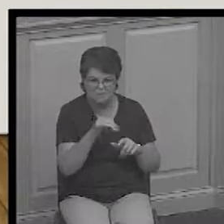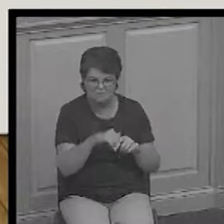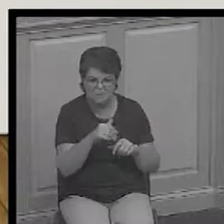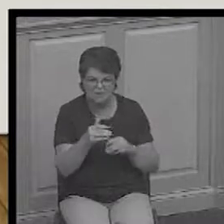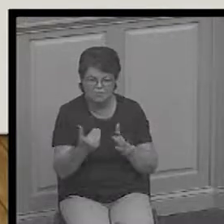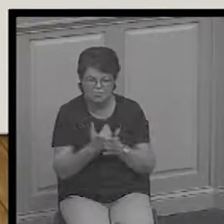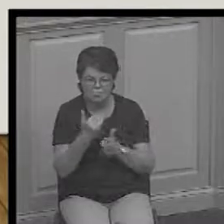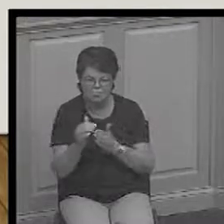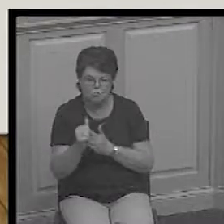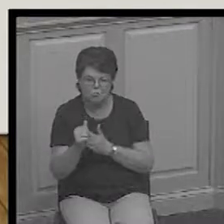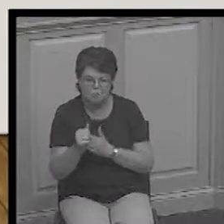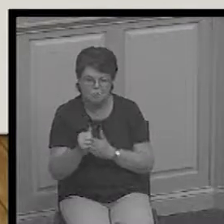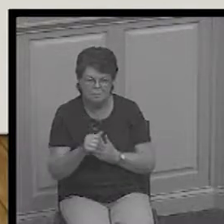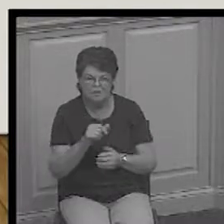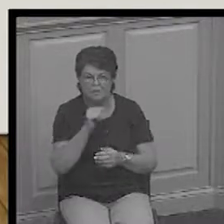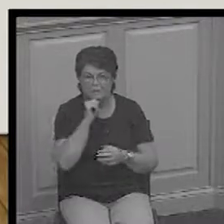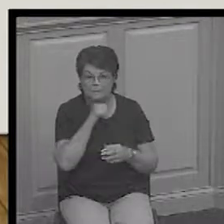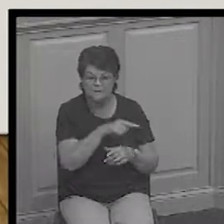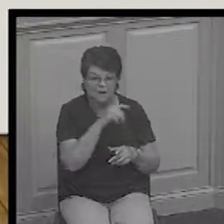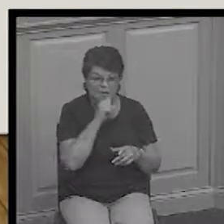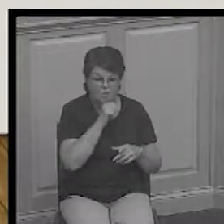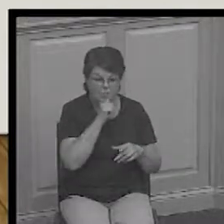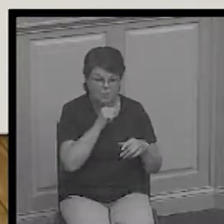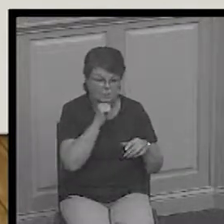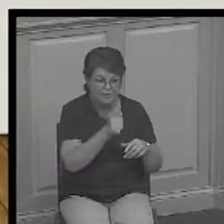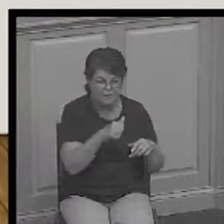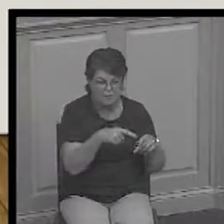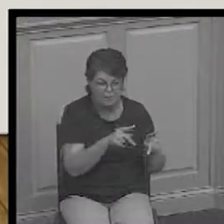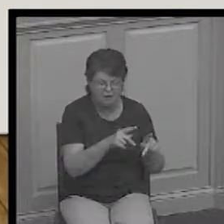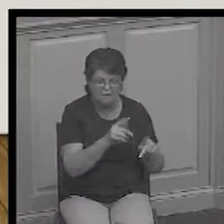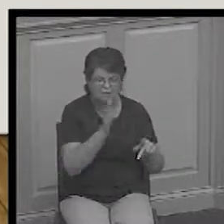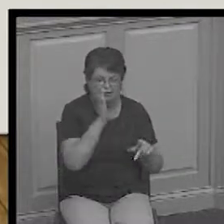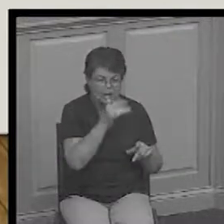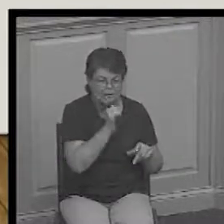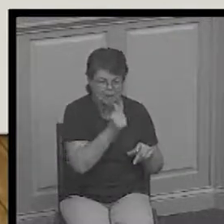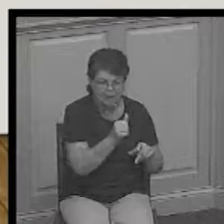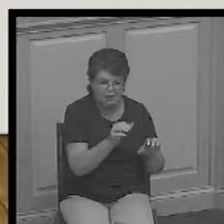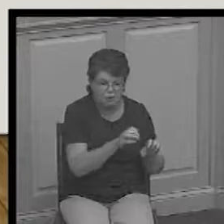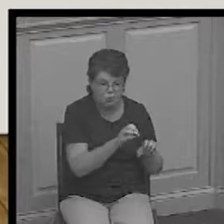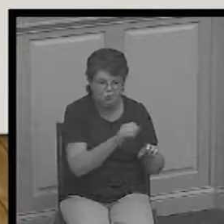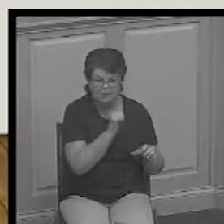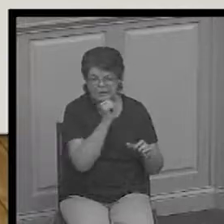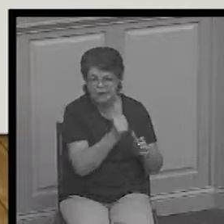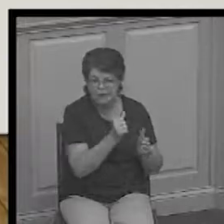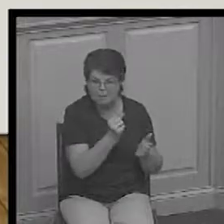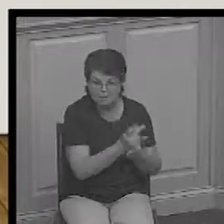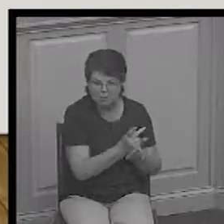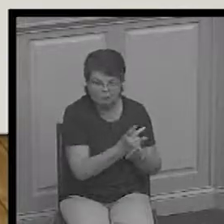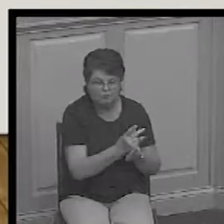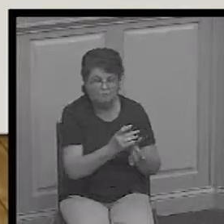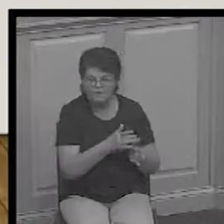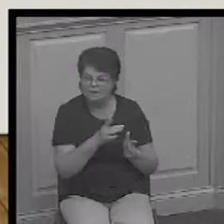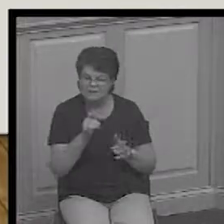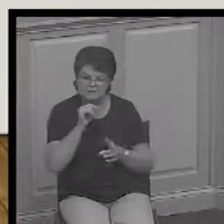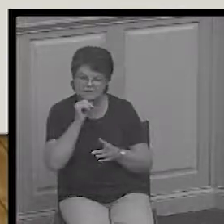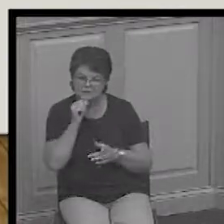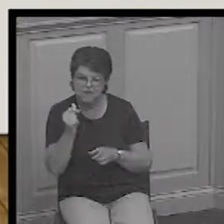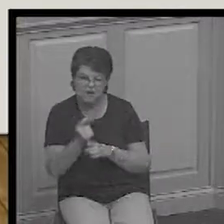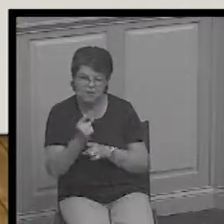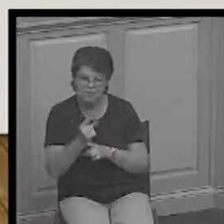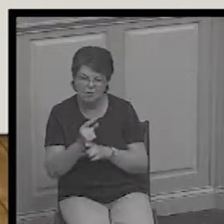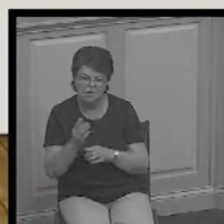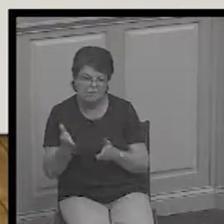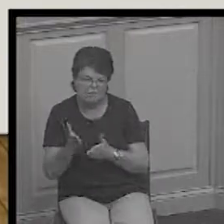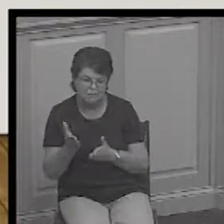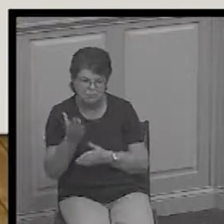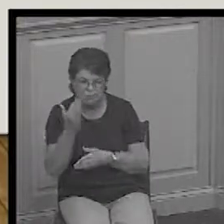document used words like not permitted, shall not do, whatever, will not be approved. It's not appropriate, here's